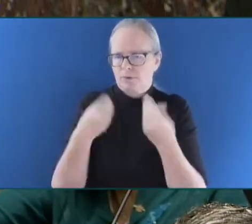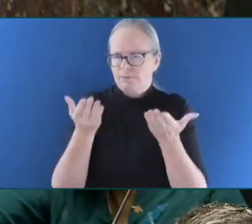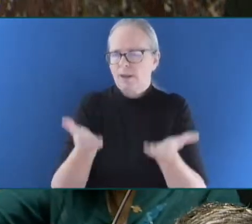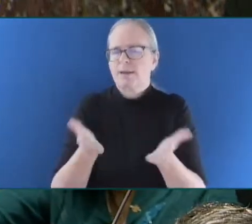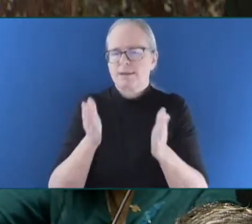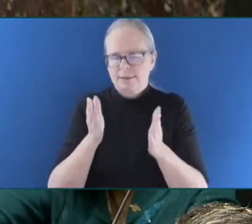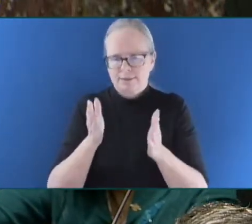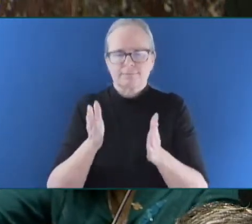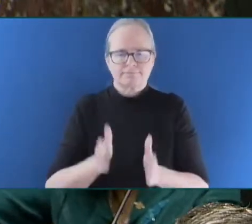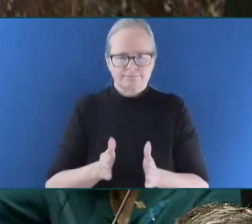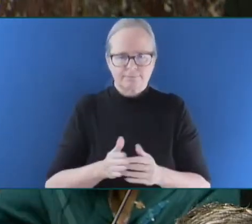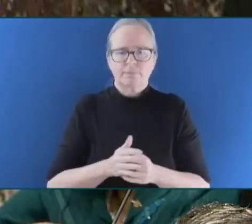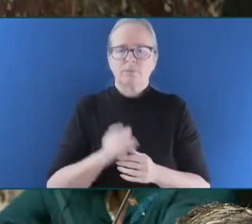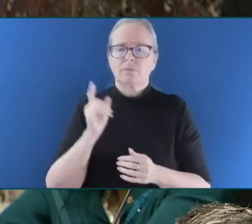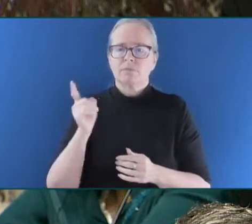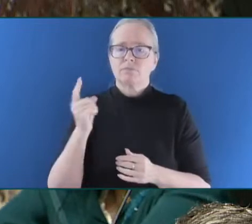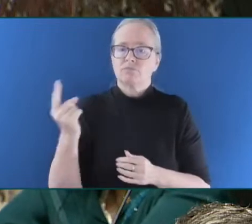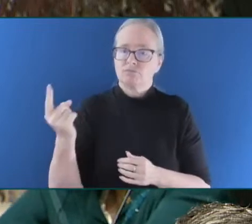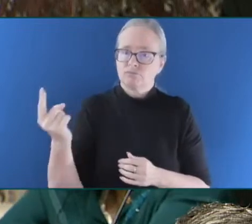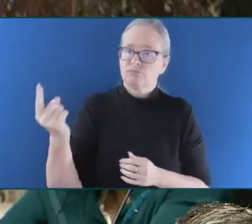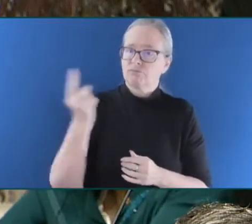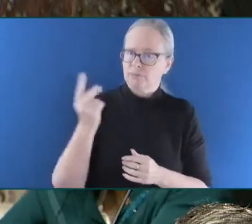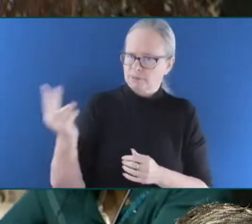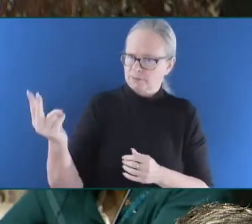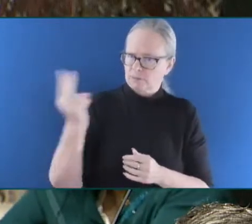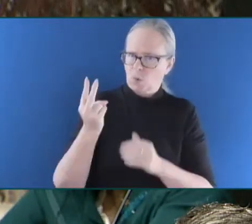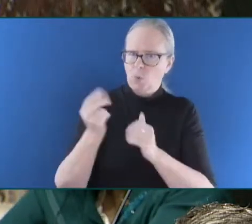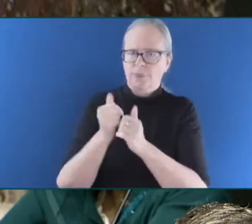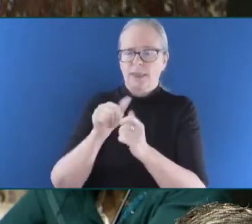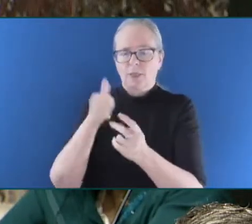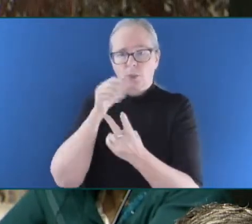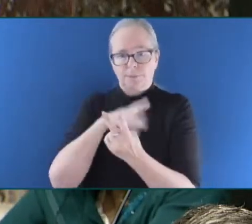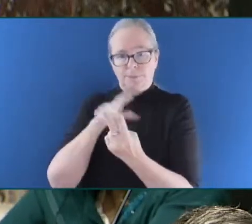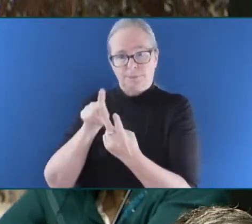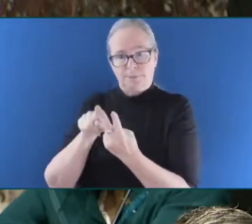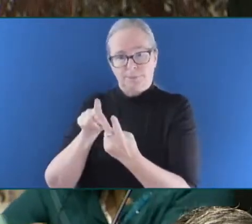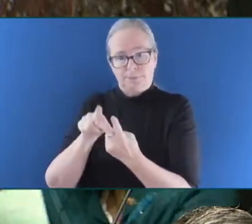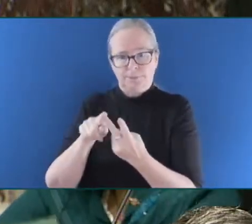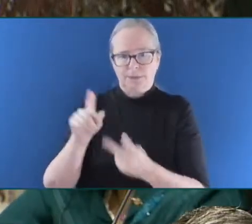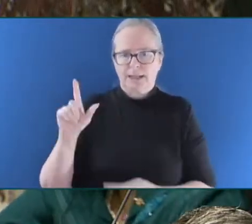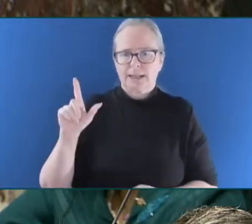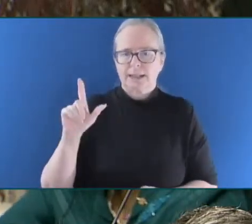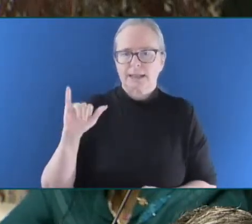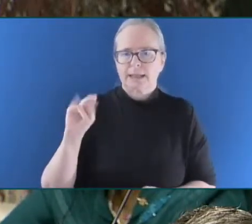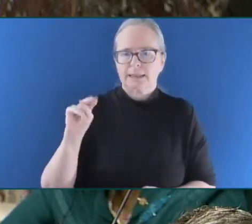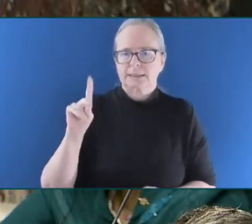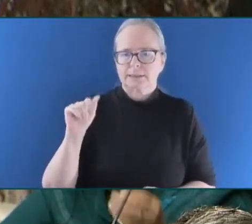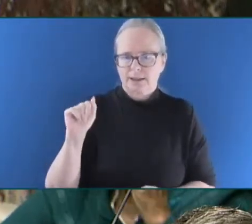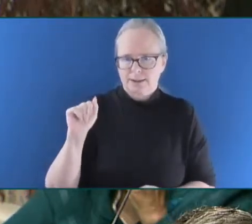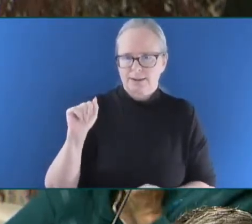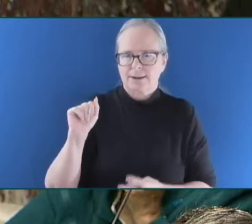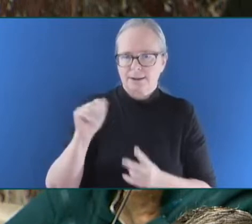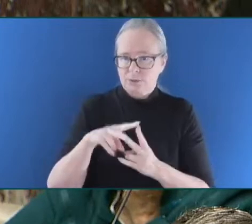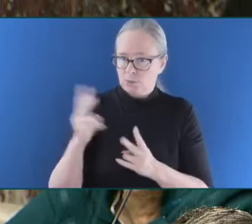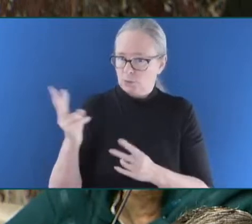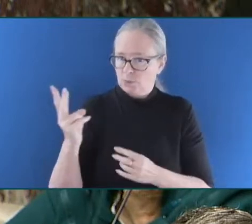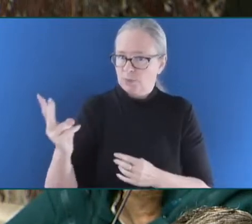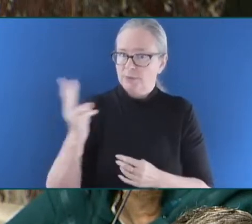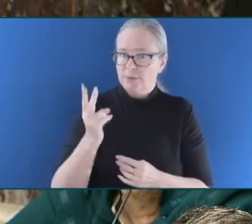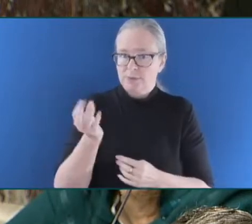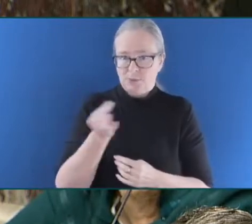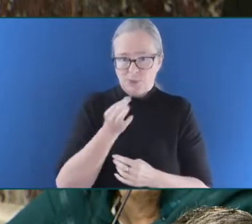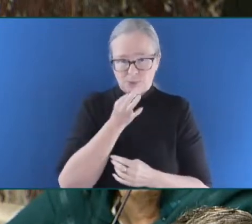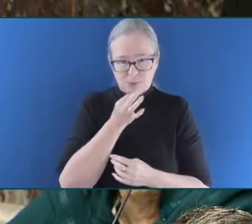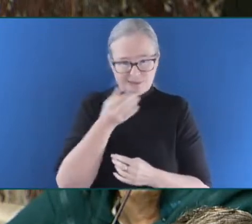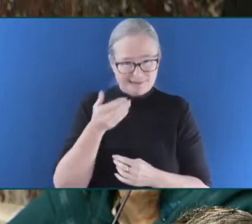of mine, Lydia Haight. Lydia is retiring from Pacific Christian School after